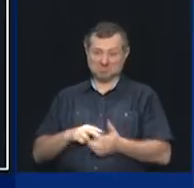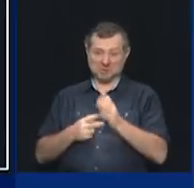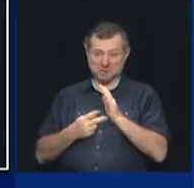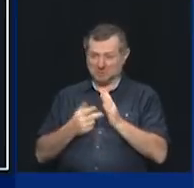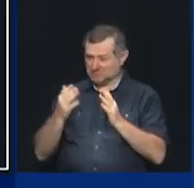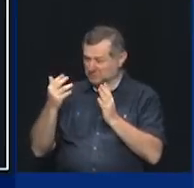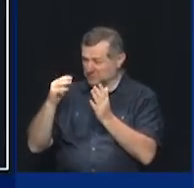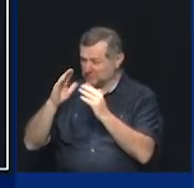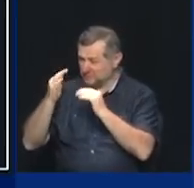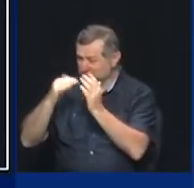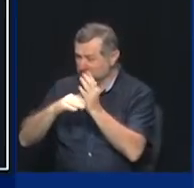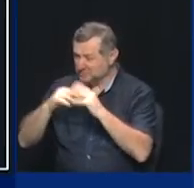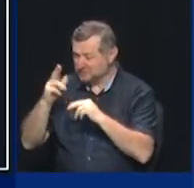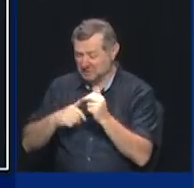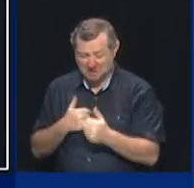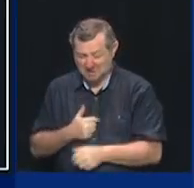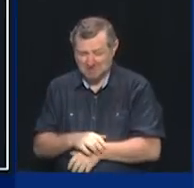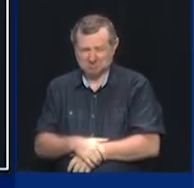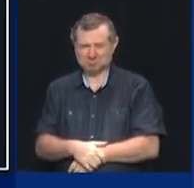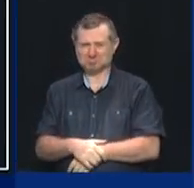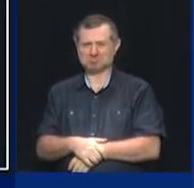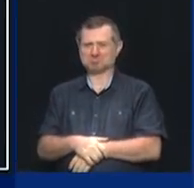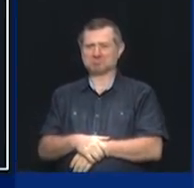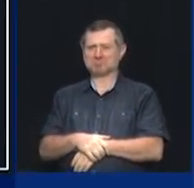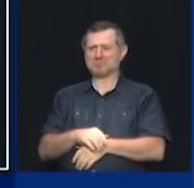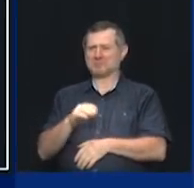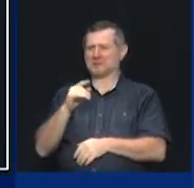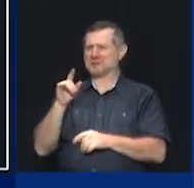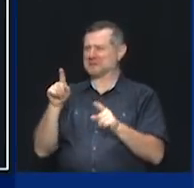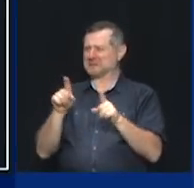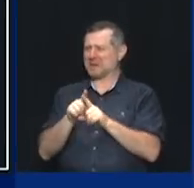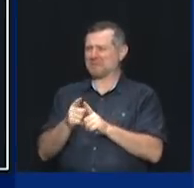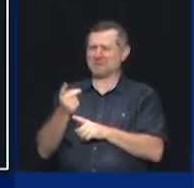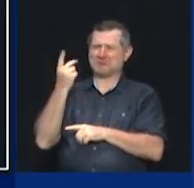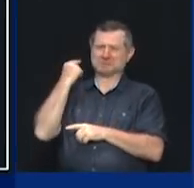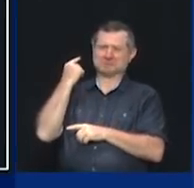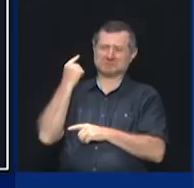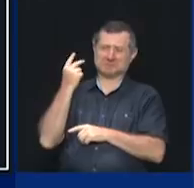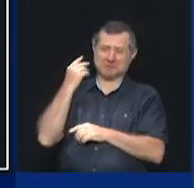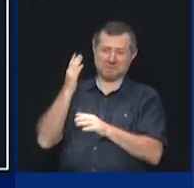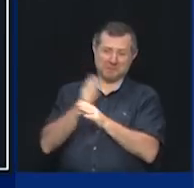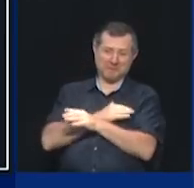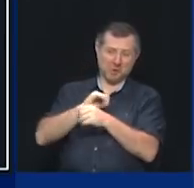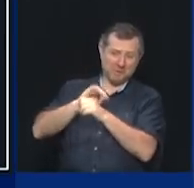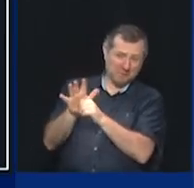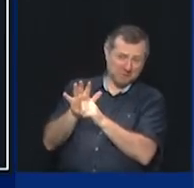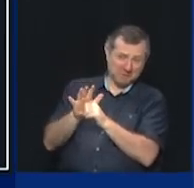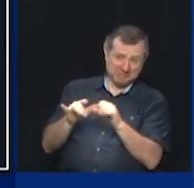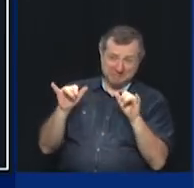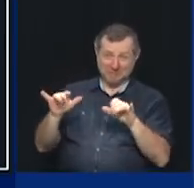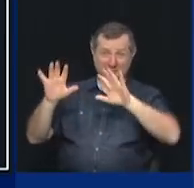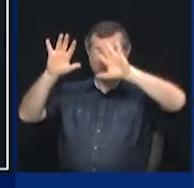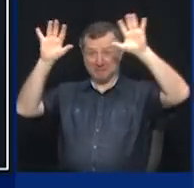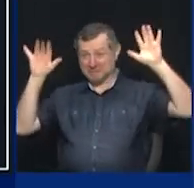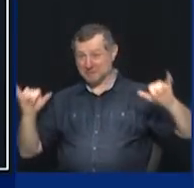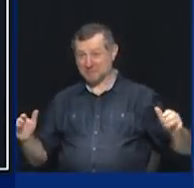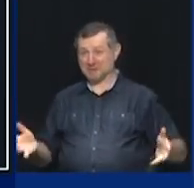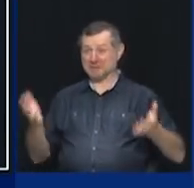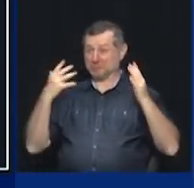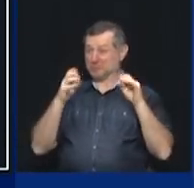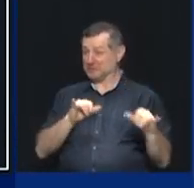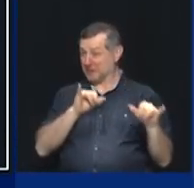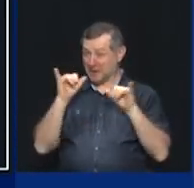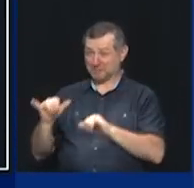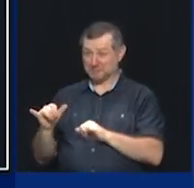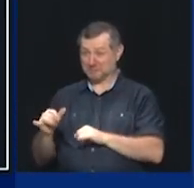Rebuild, build back to where we were the day before COVID? You want me to go back a year